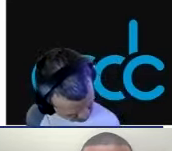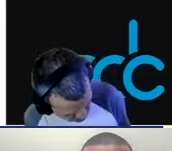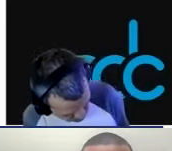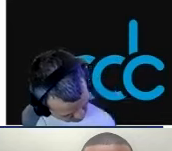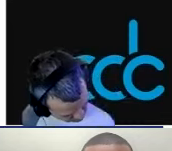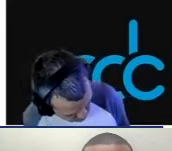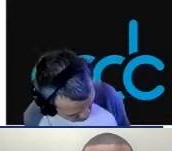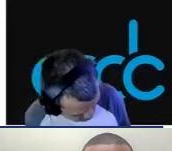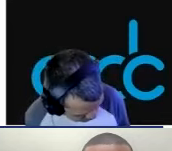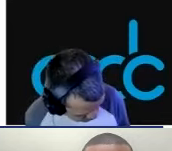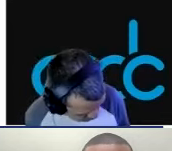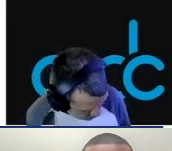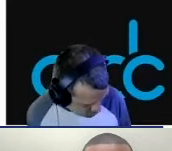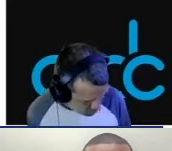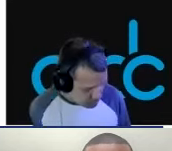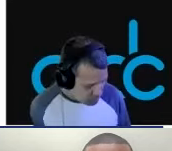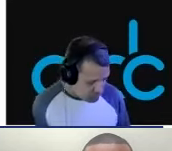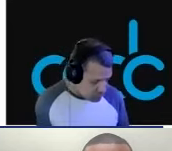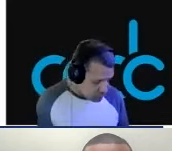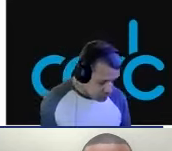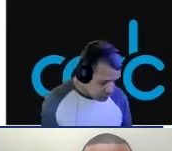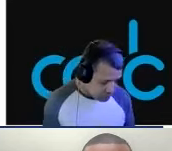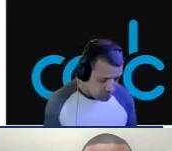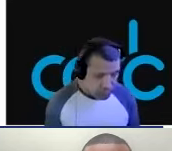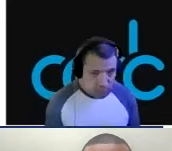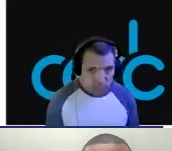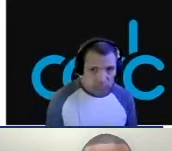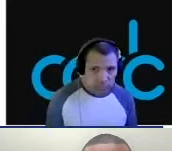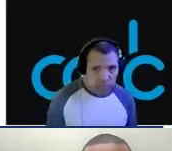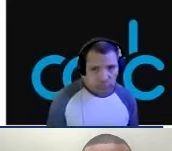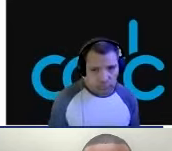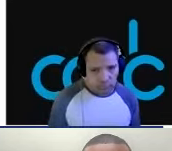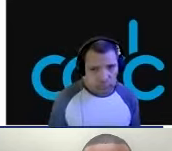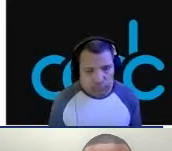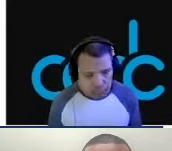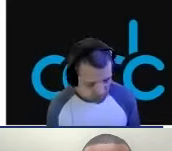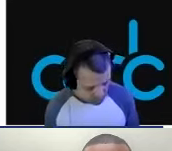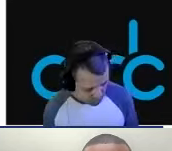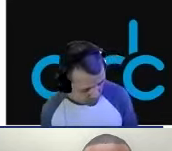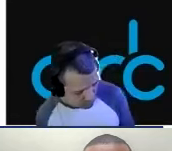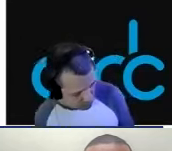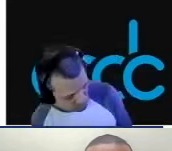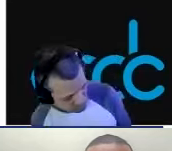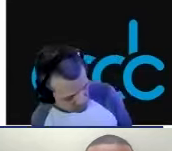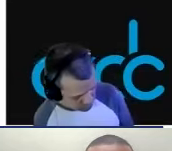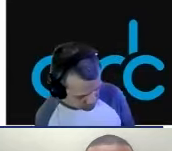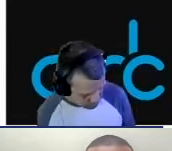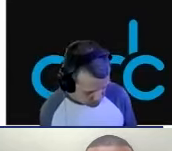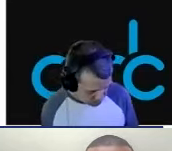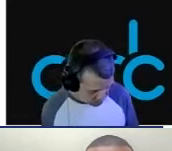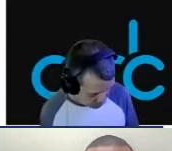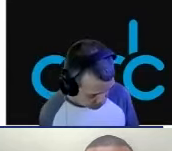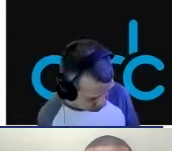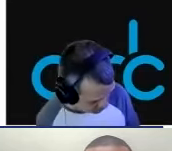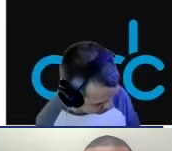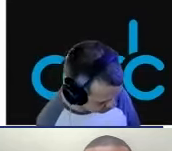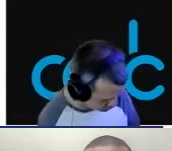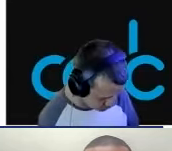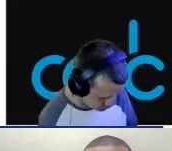Members may have a distrust of individuals who are asking the questions. Do members trust that the information they are providing will